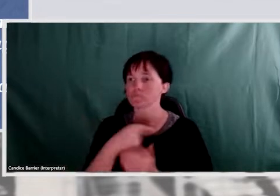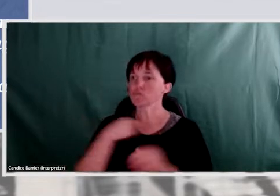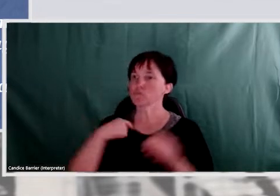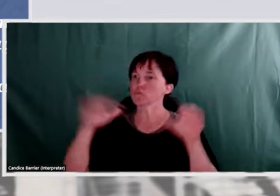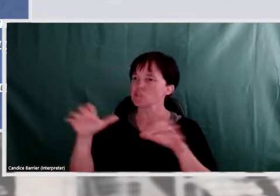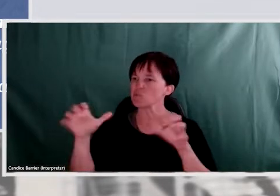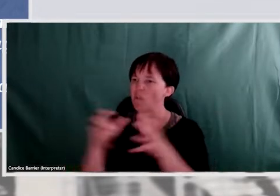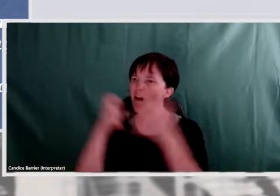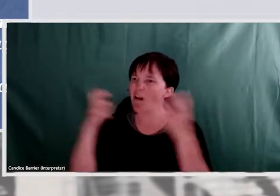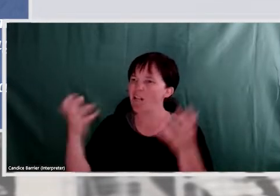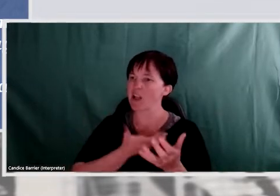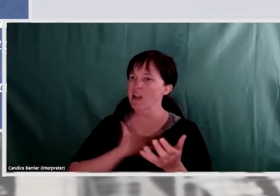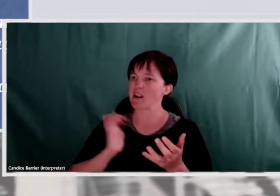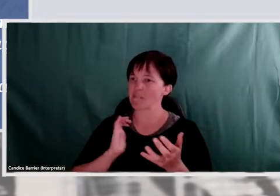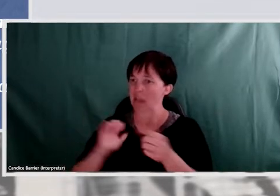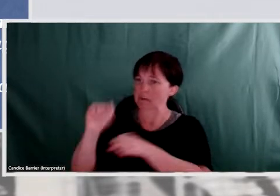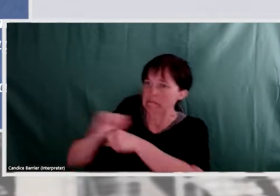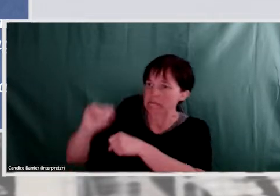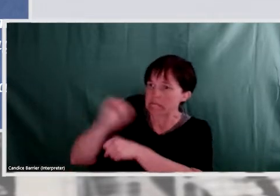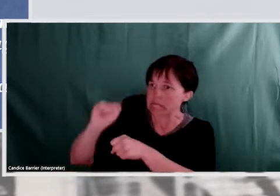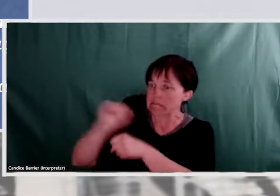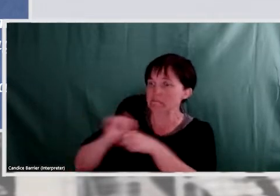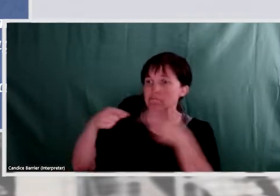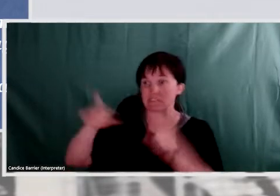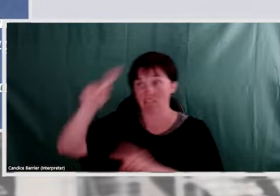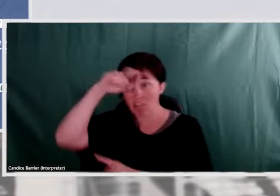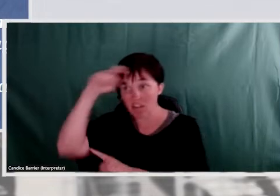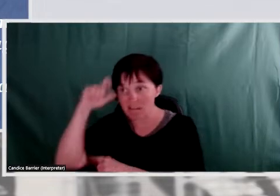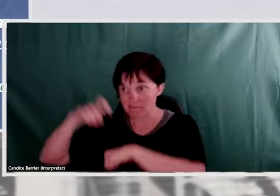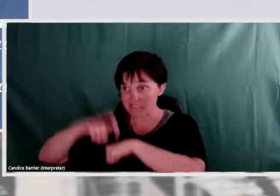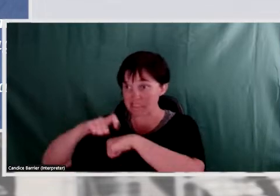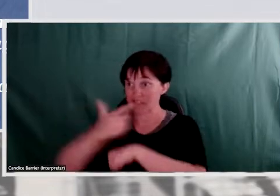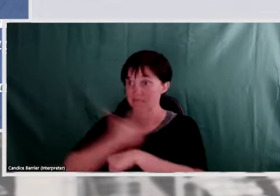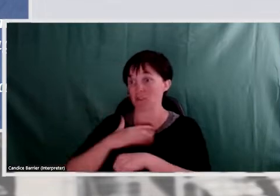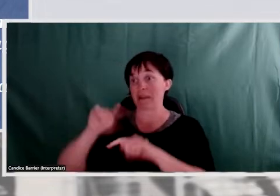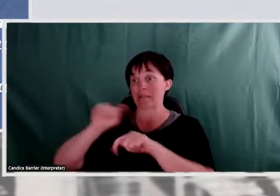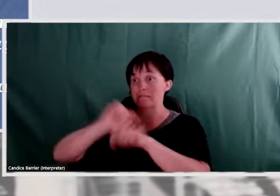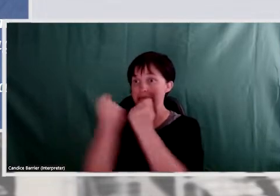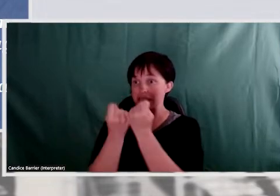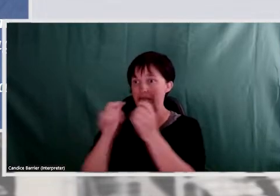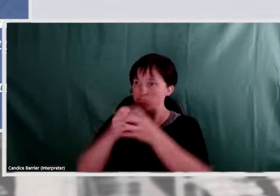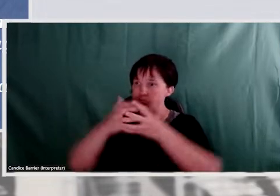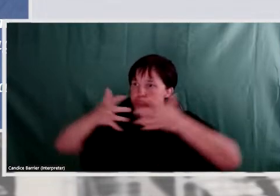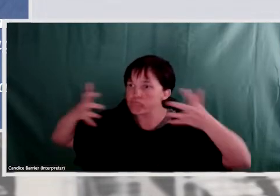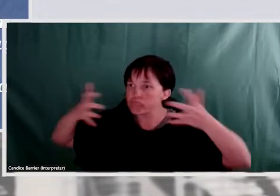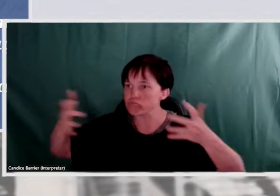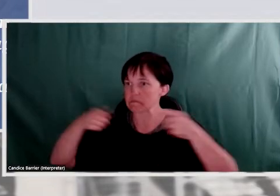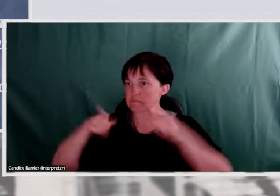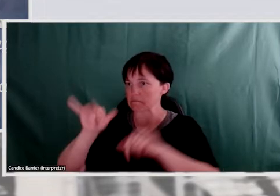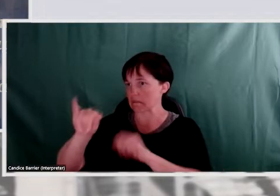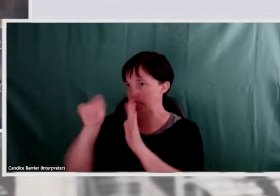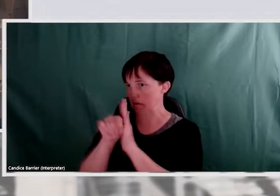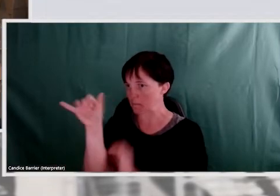of our heavy lifting in the summertime, and so our team grows significantly in that time as well.